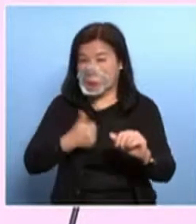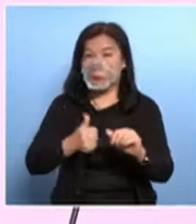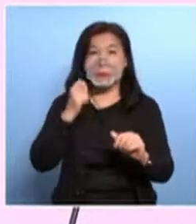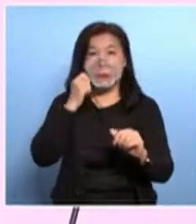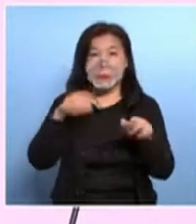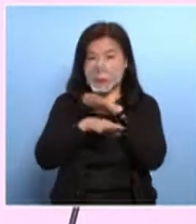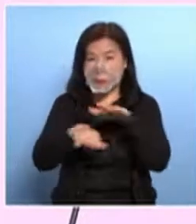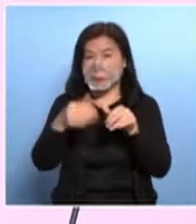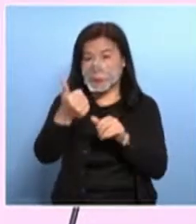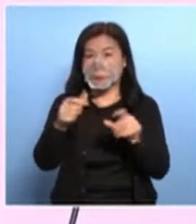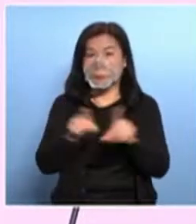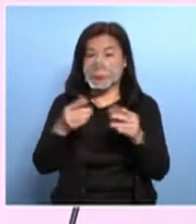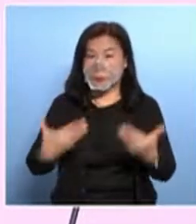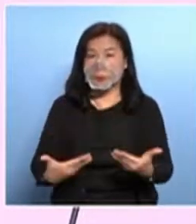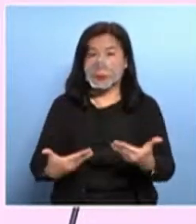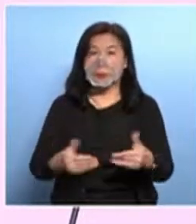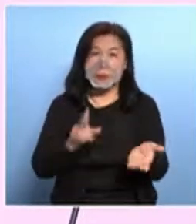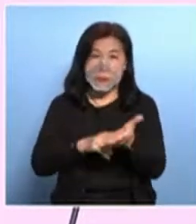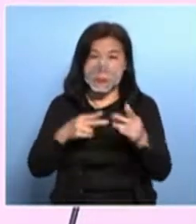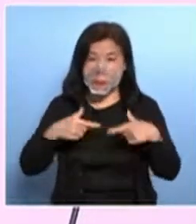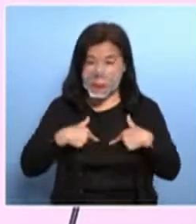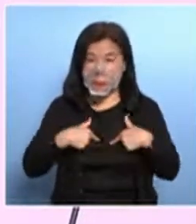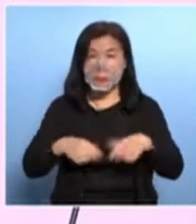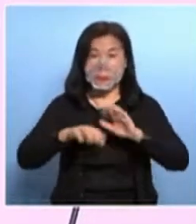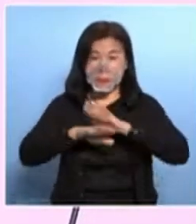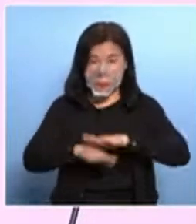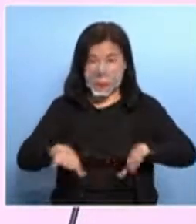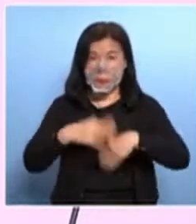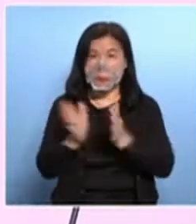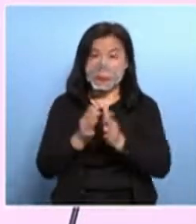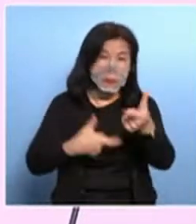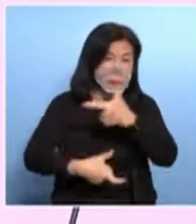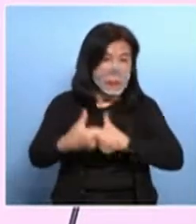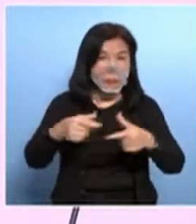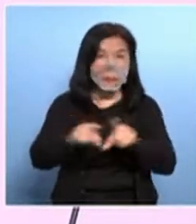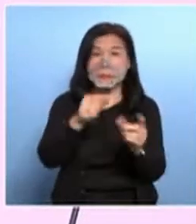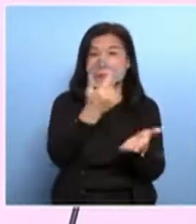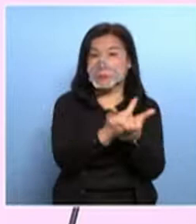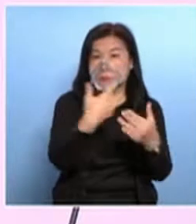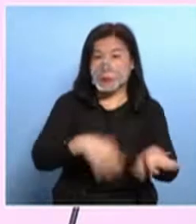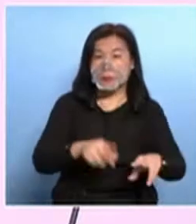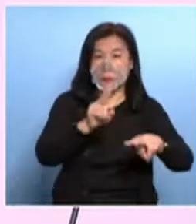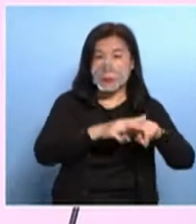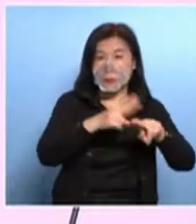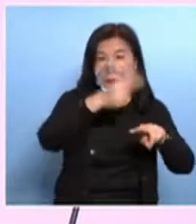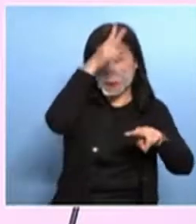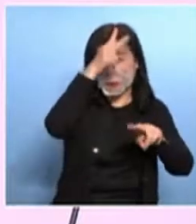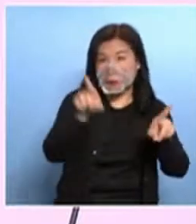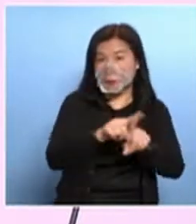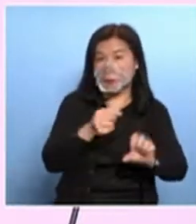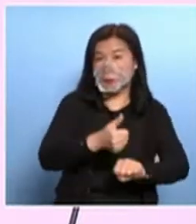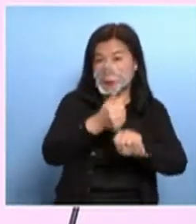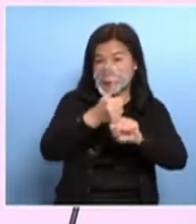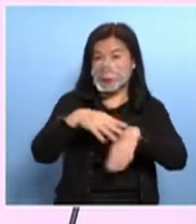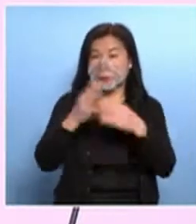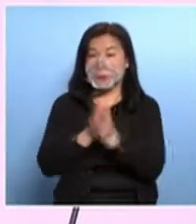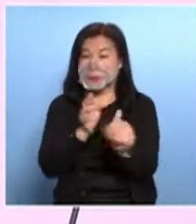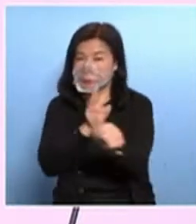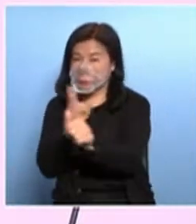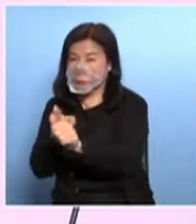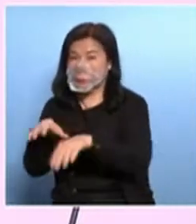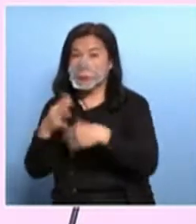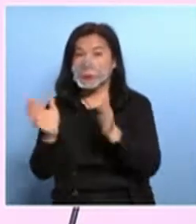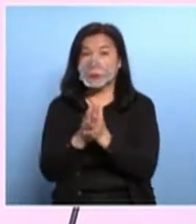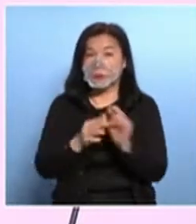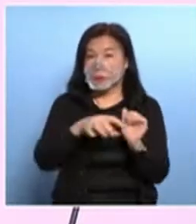epidemic is crucial for safeguarding the health and lives of our people. It's also the key to maintaining people's confidence and stabilizing our